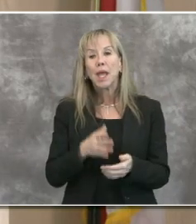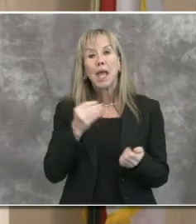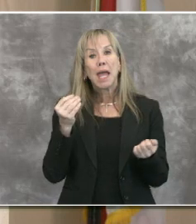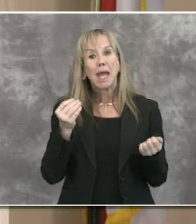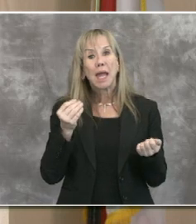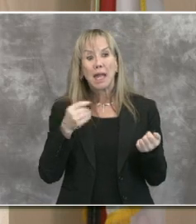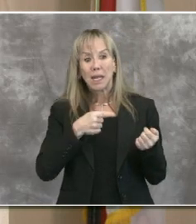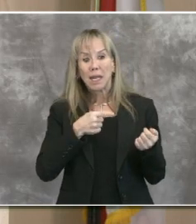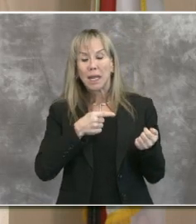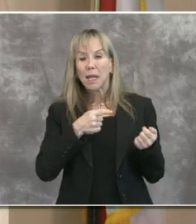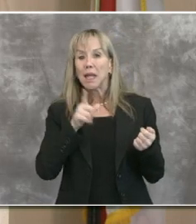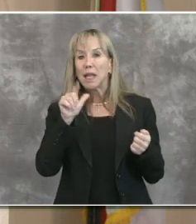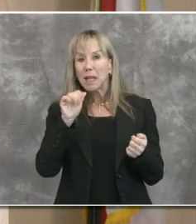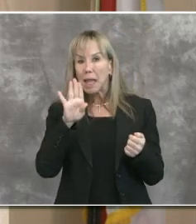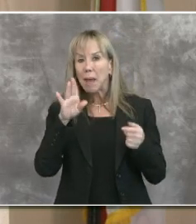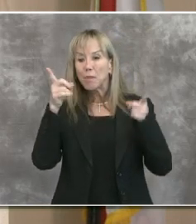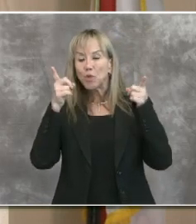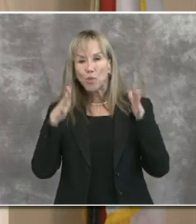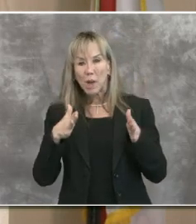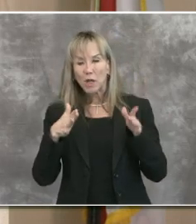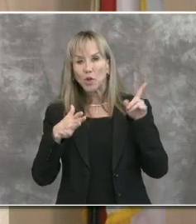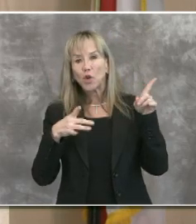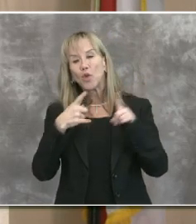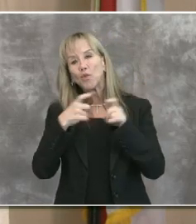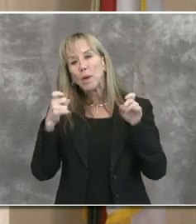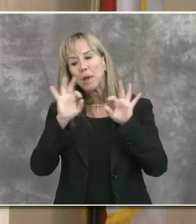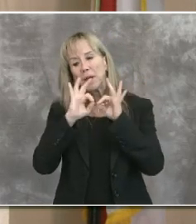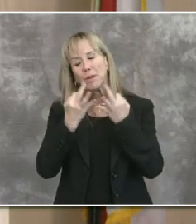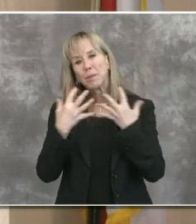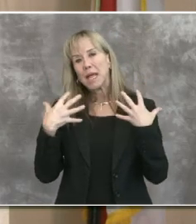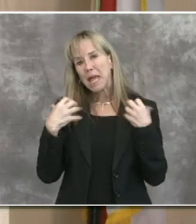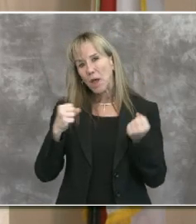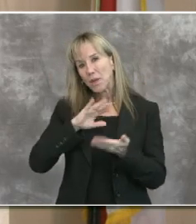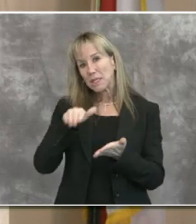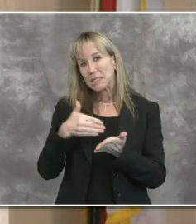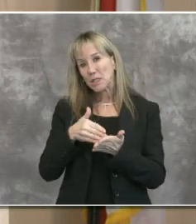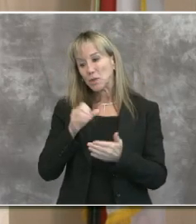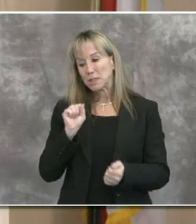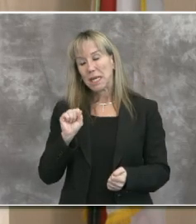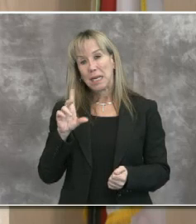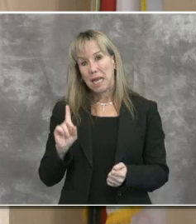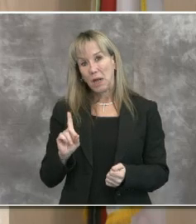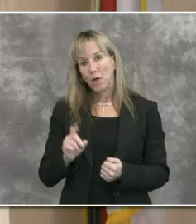also laboratory directors from Family Health Centers of San Diego.